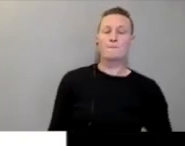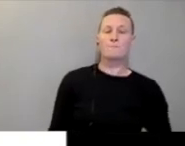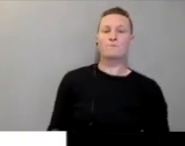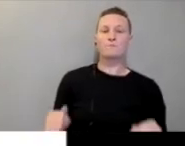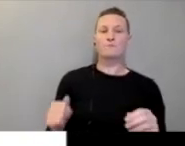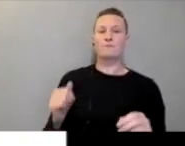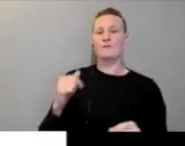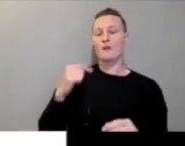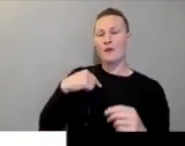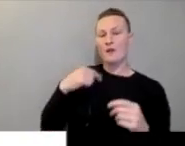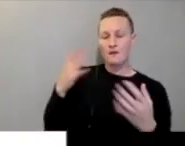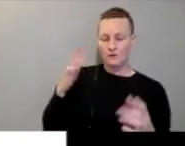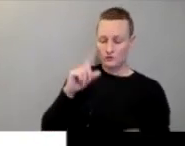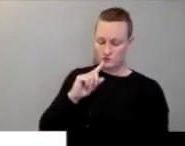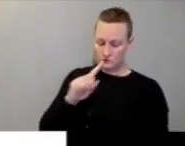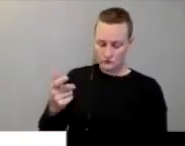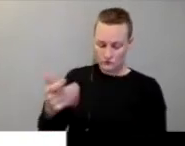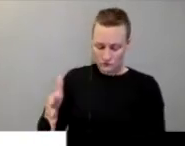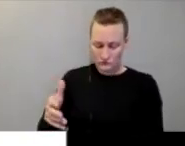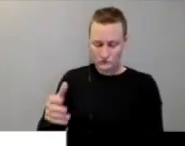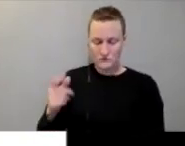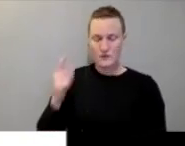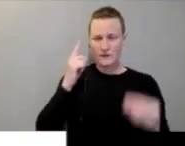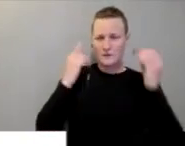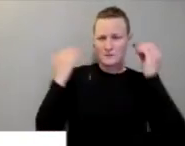It's similar, and it's just that